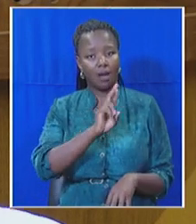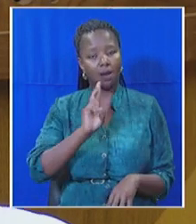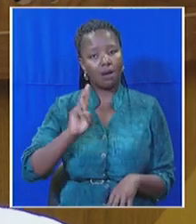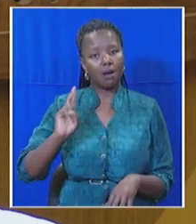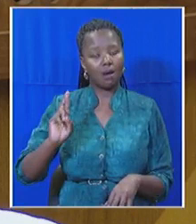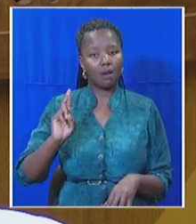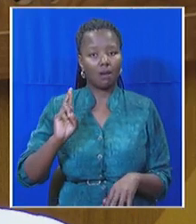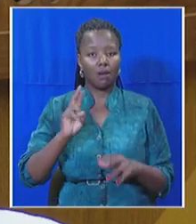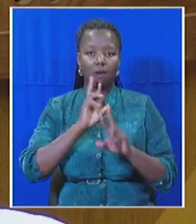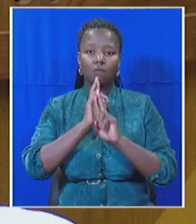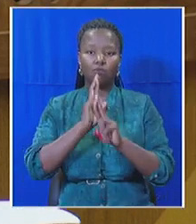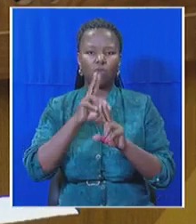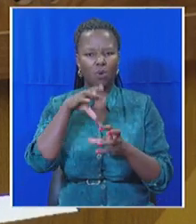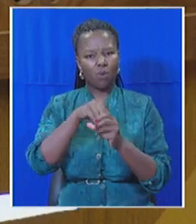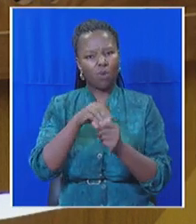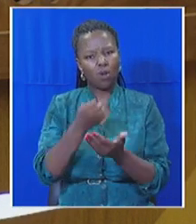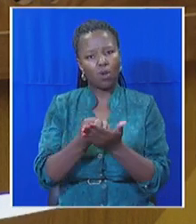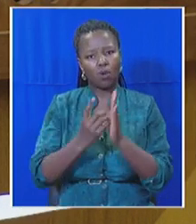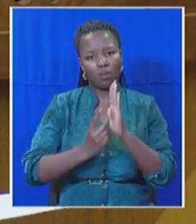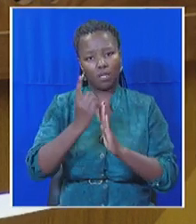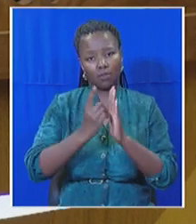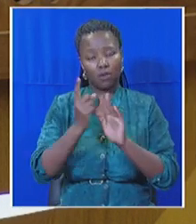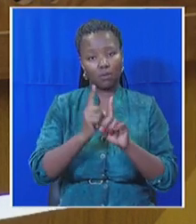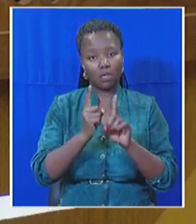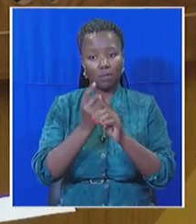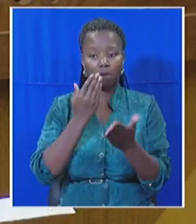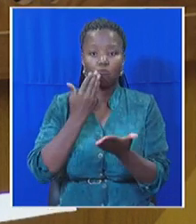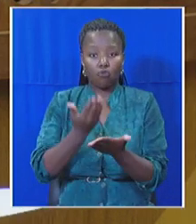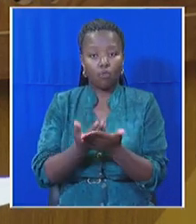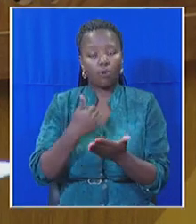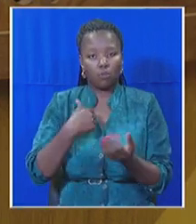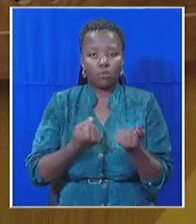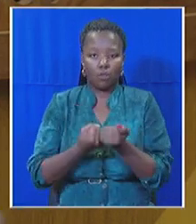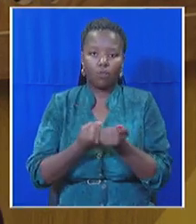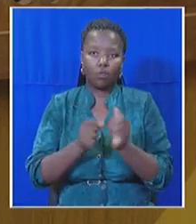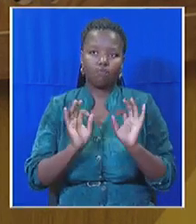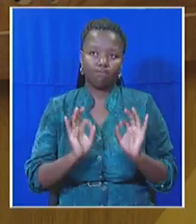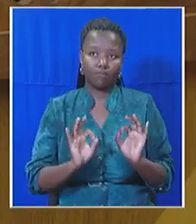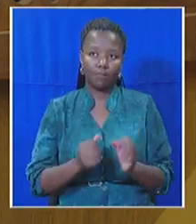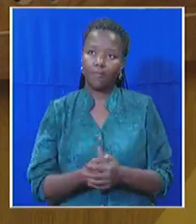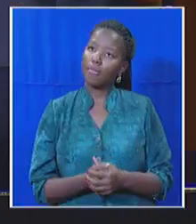economic development and support the recommendations made therein. I thank you.